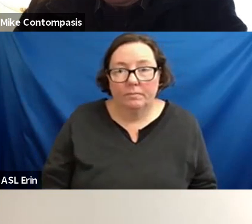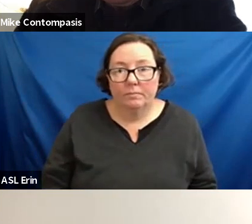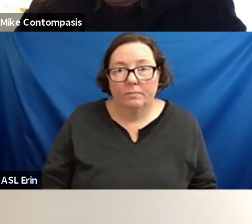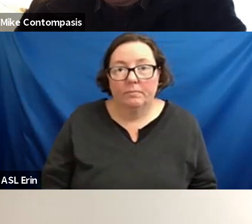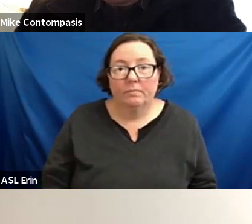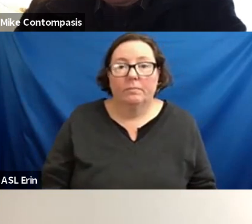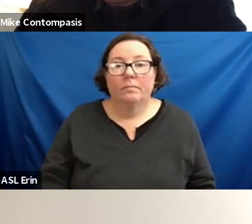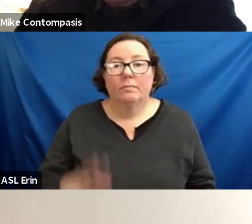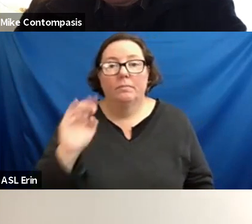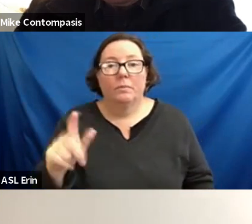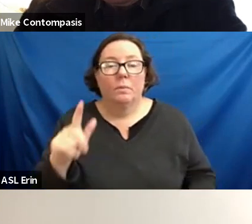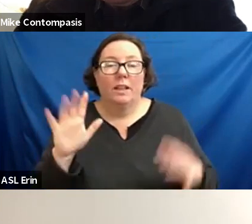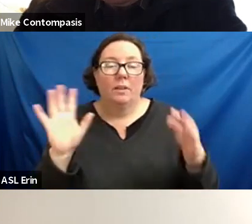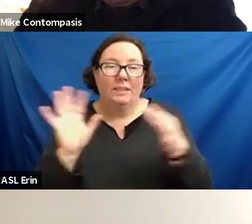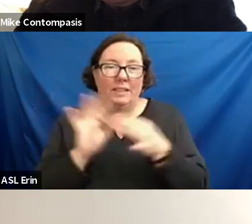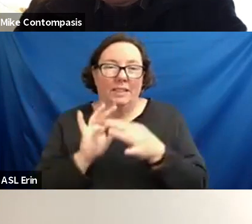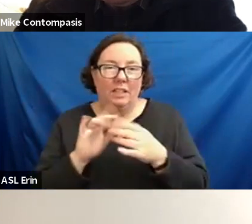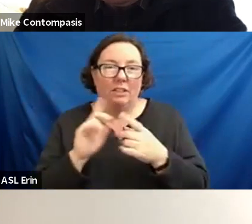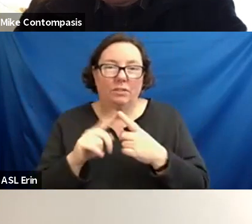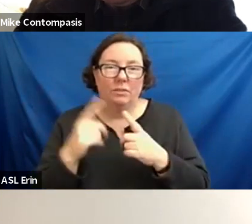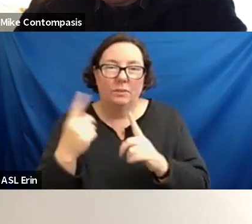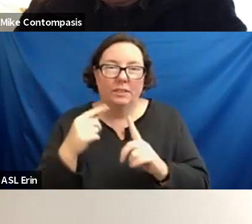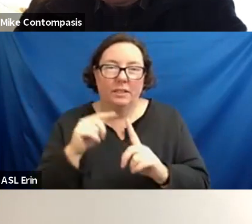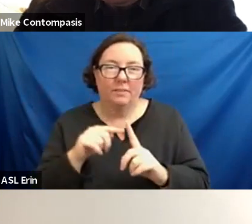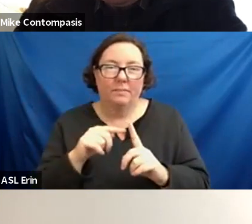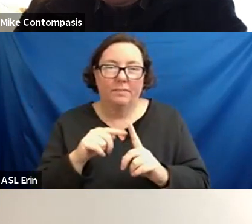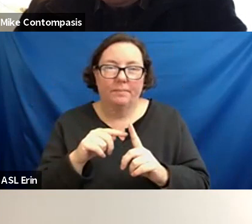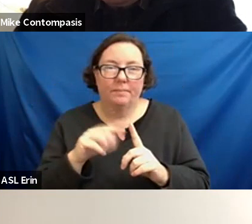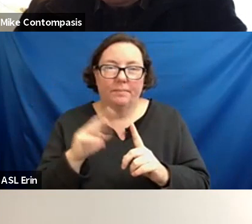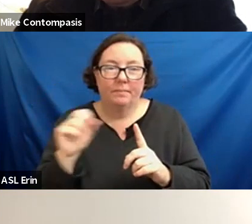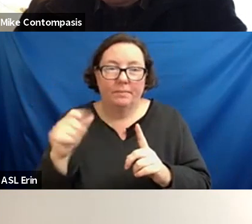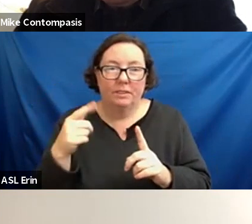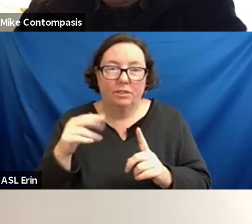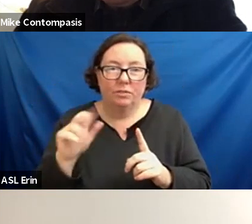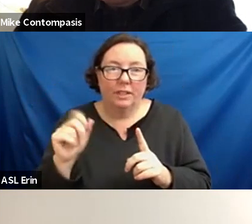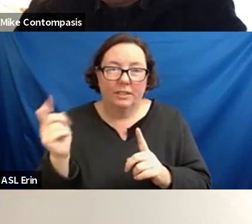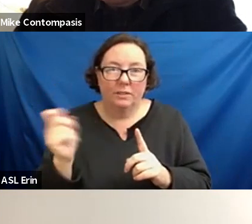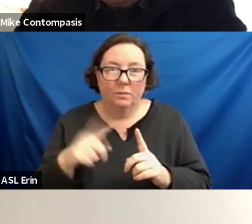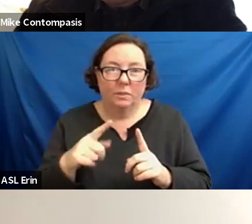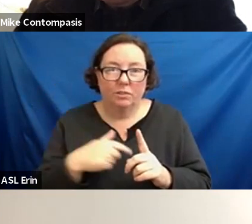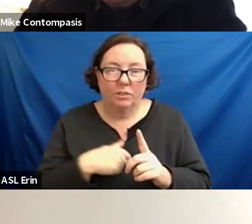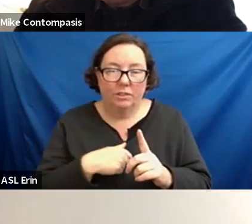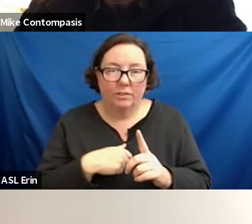Actually, it was in connection to to Ms. Grasso's question